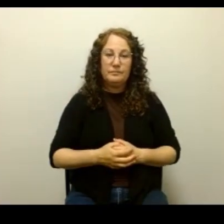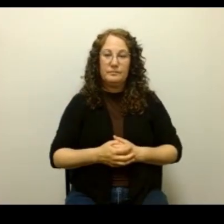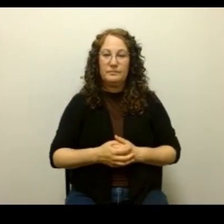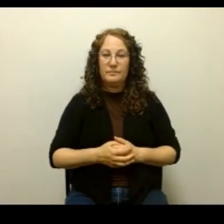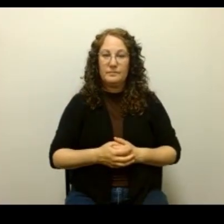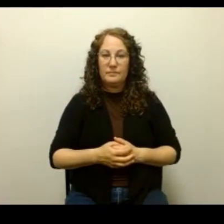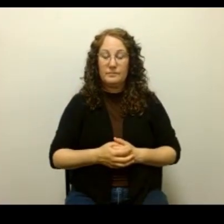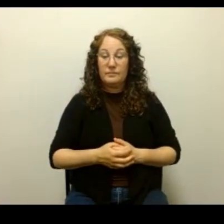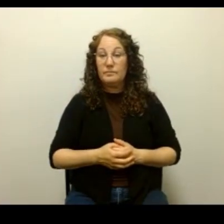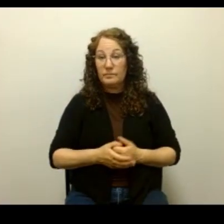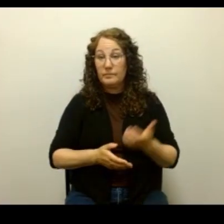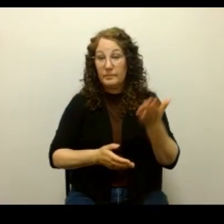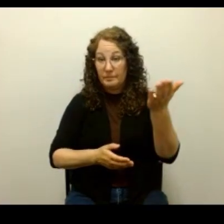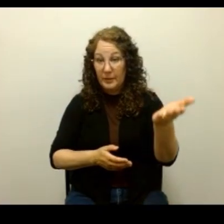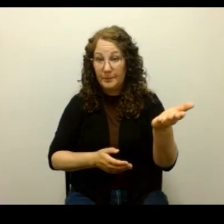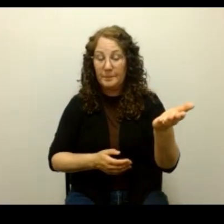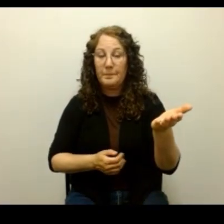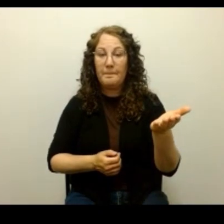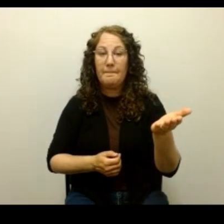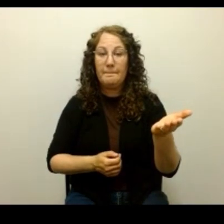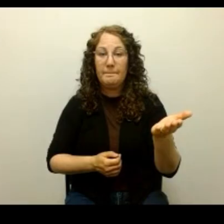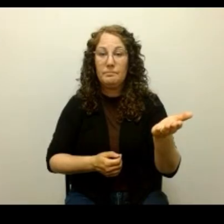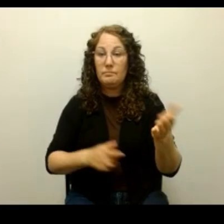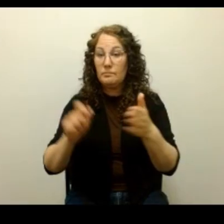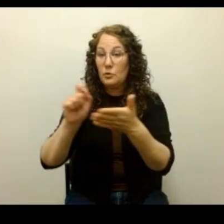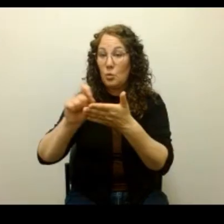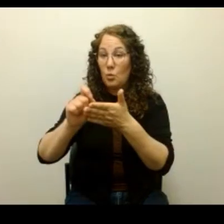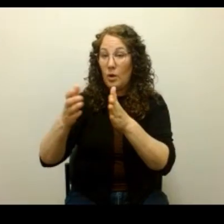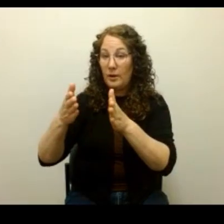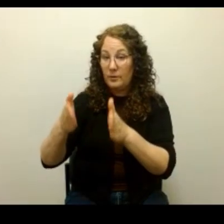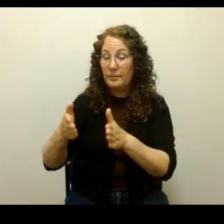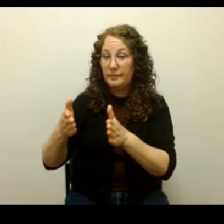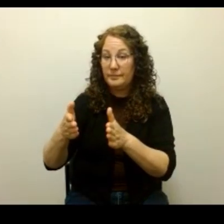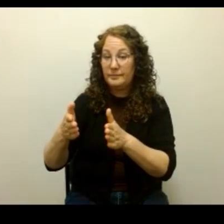So here, the writer